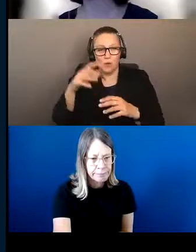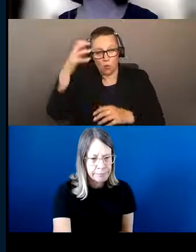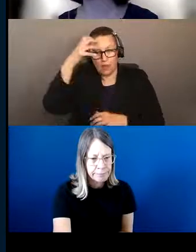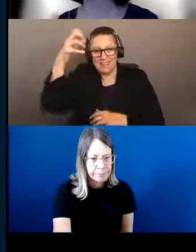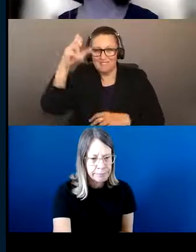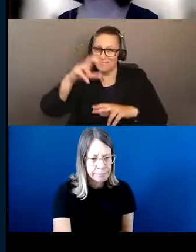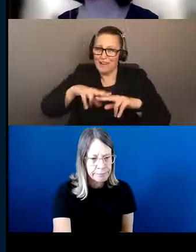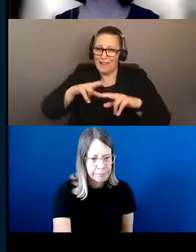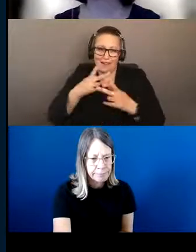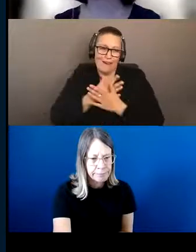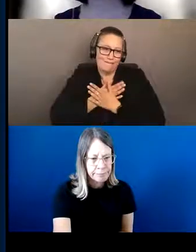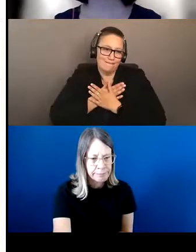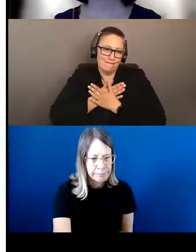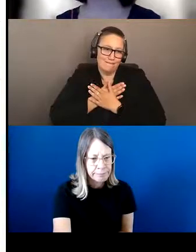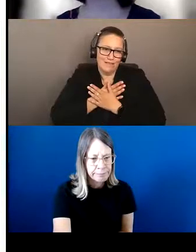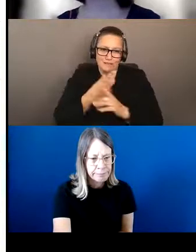died.